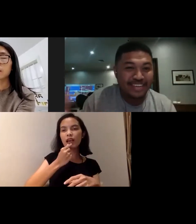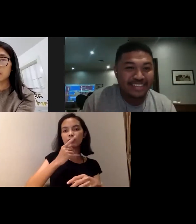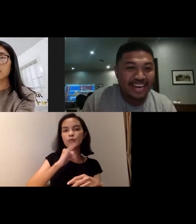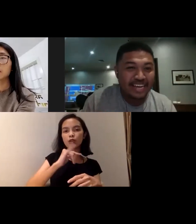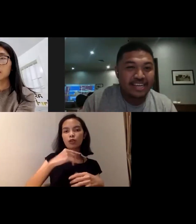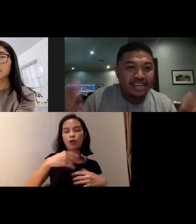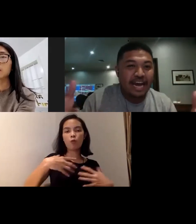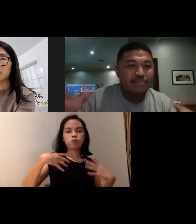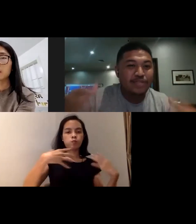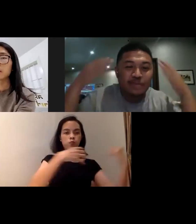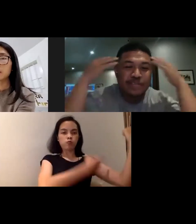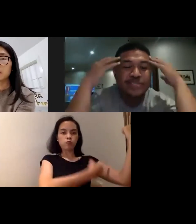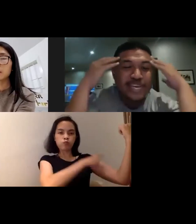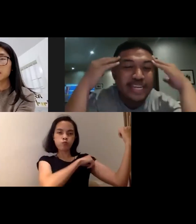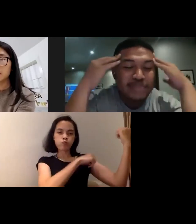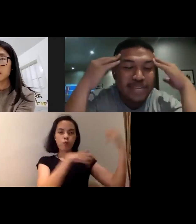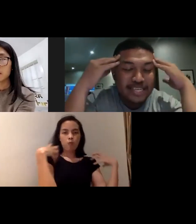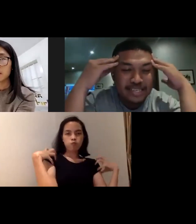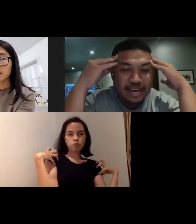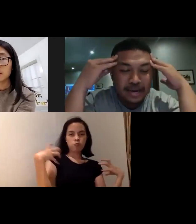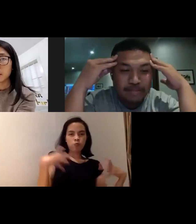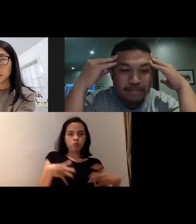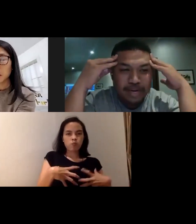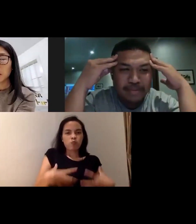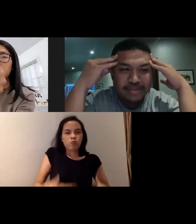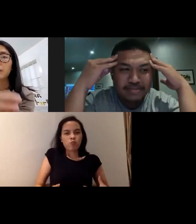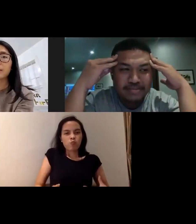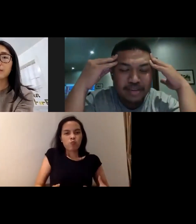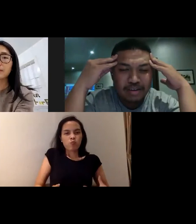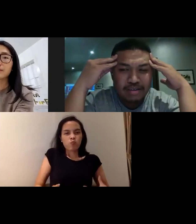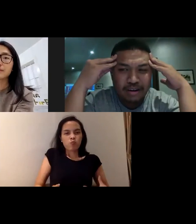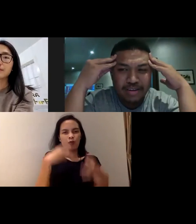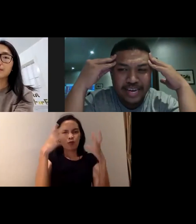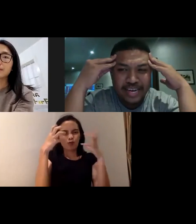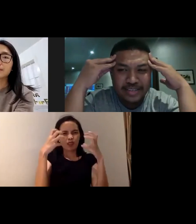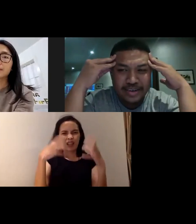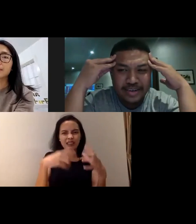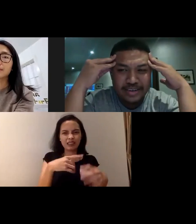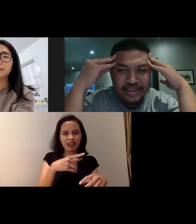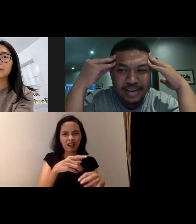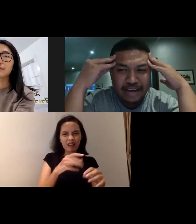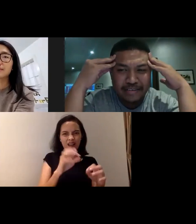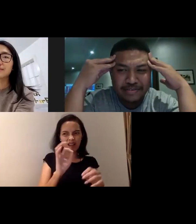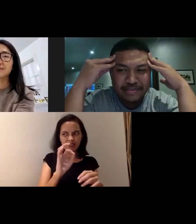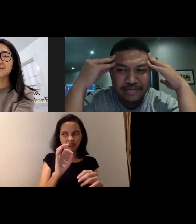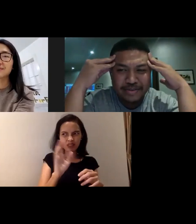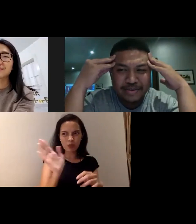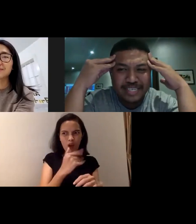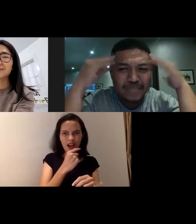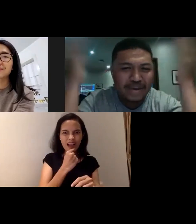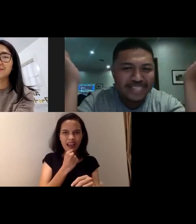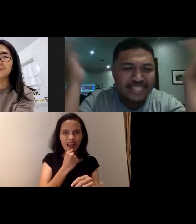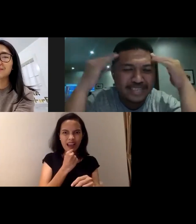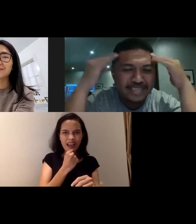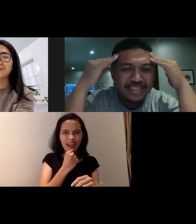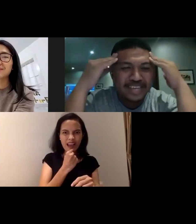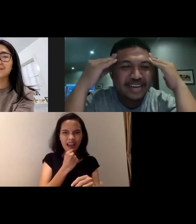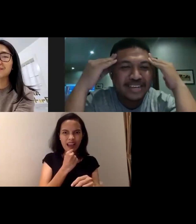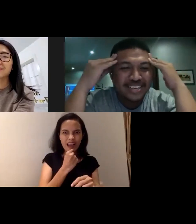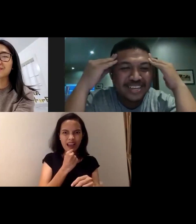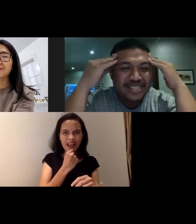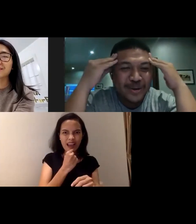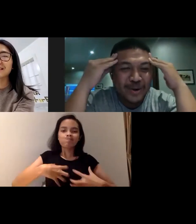stuff like that. I'm so frustrated because I mean, not all gays have six packs and stuff like